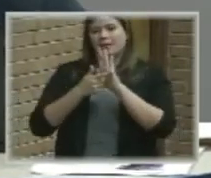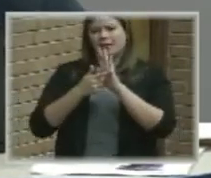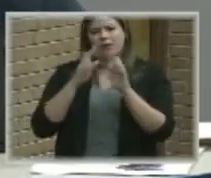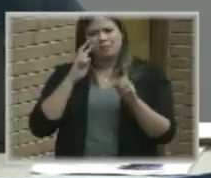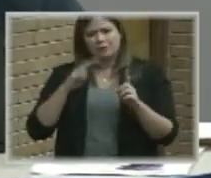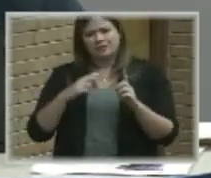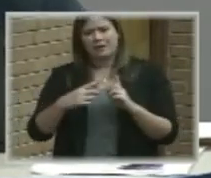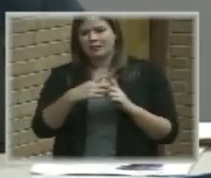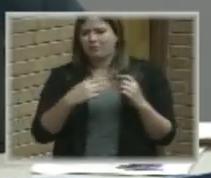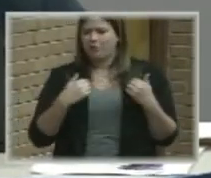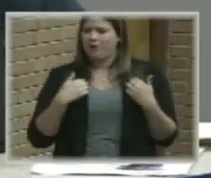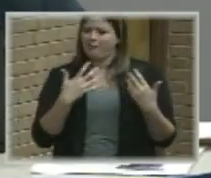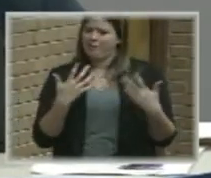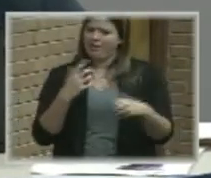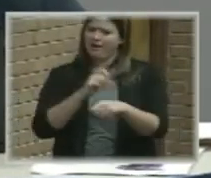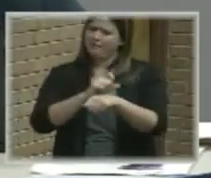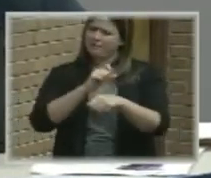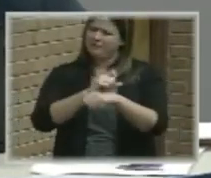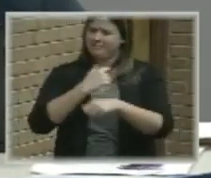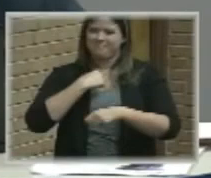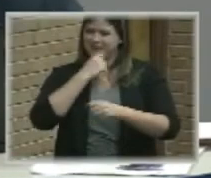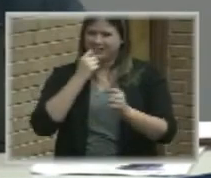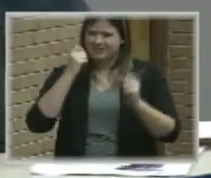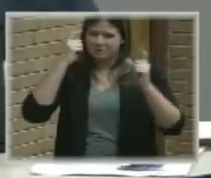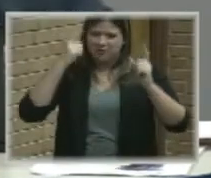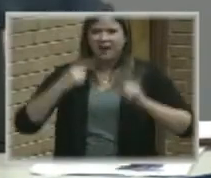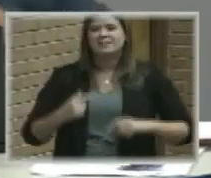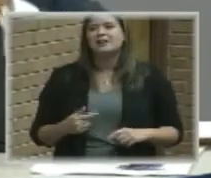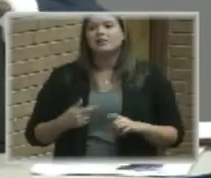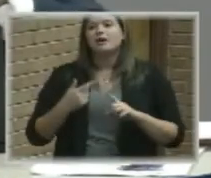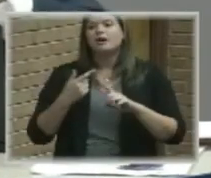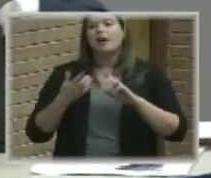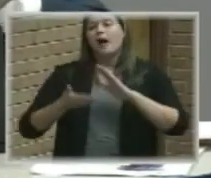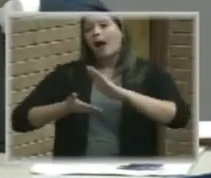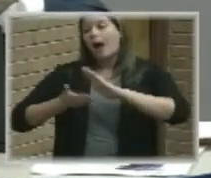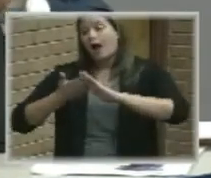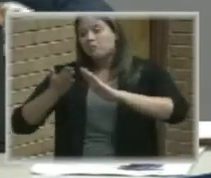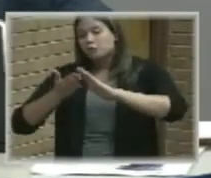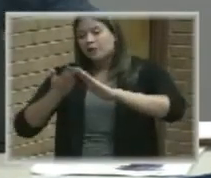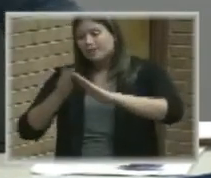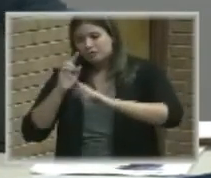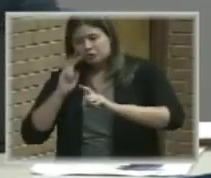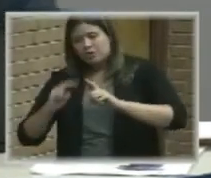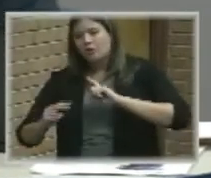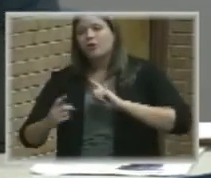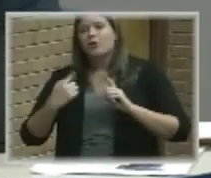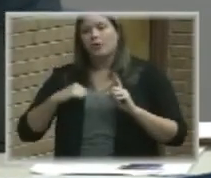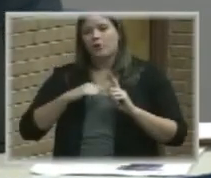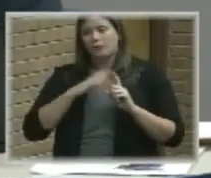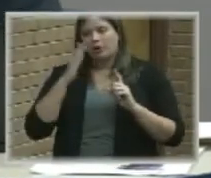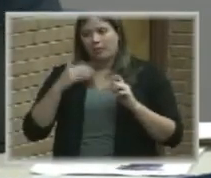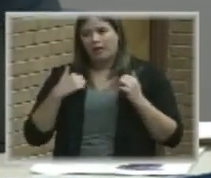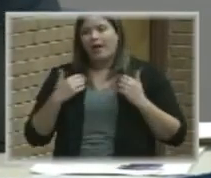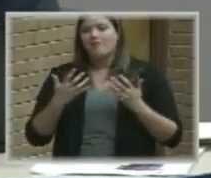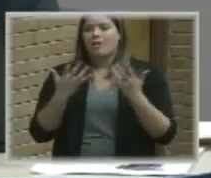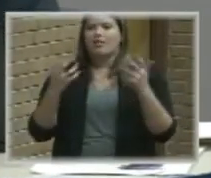do. I think from an operational side, we're going to have a lot of work to do